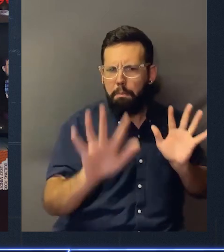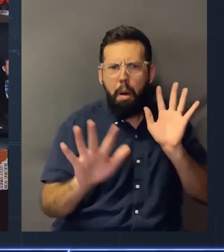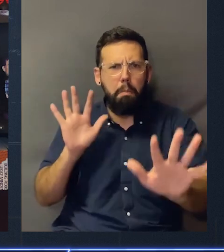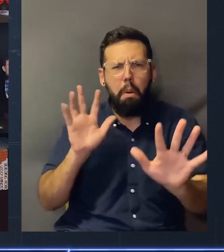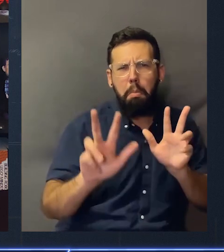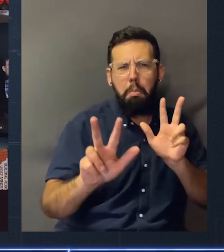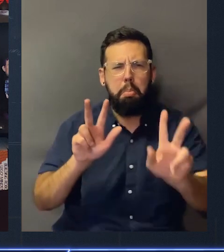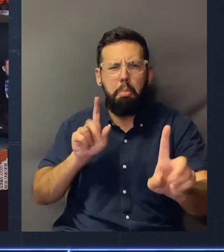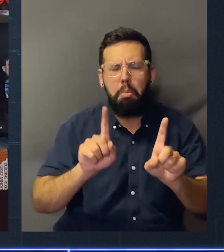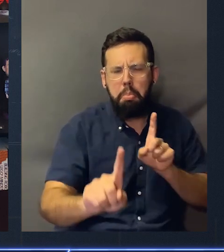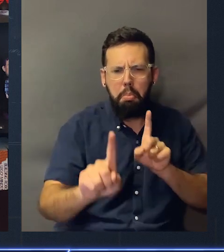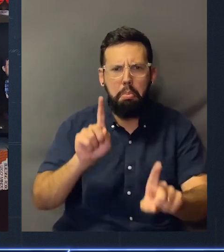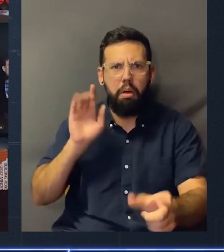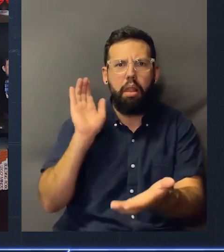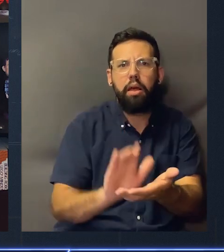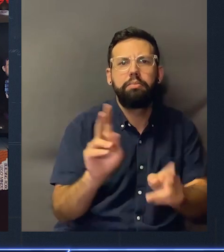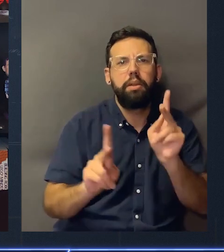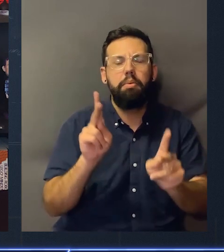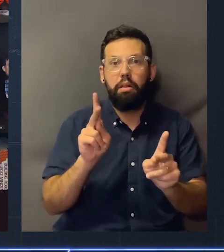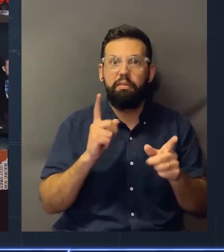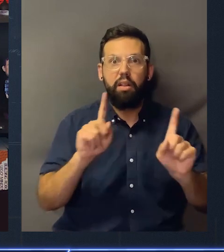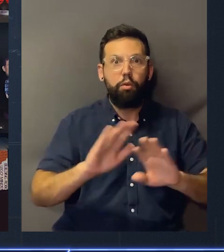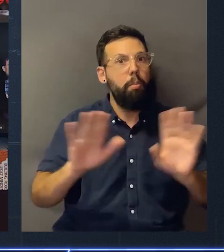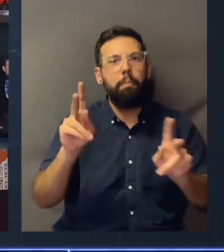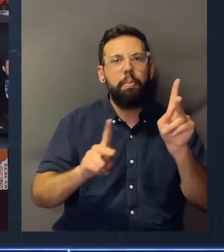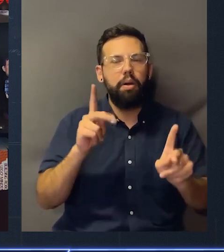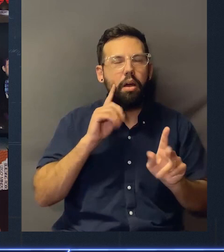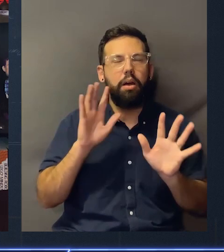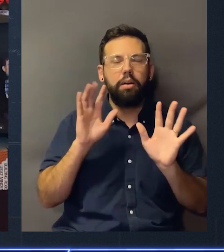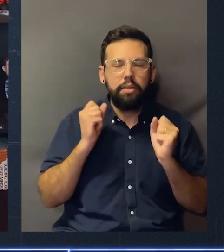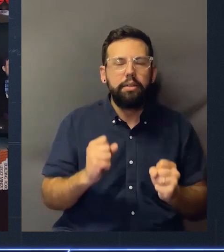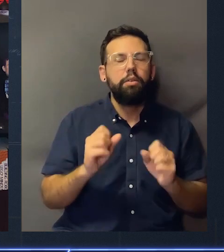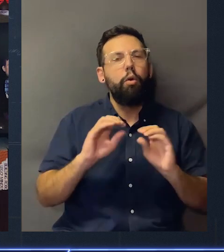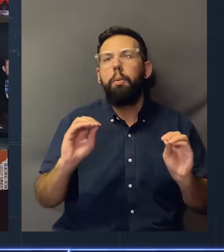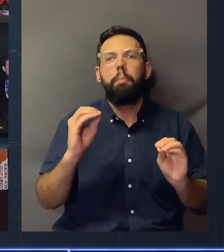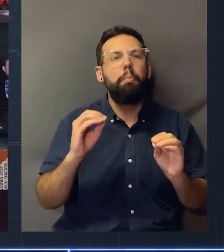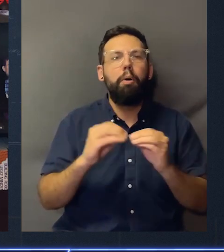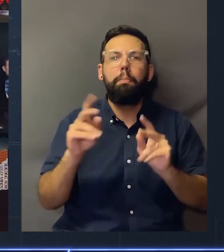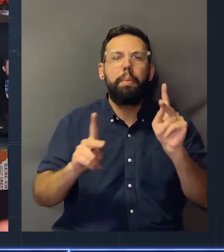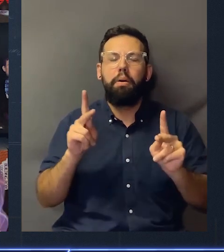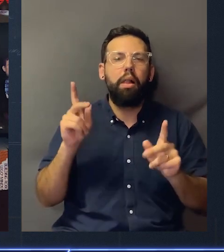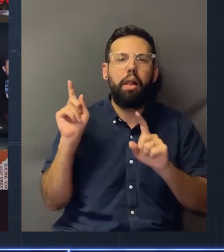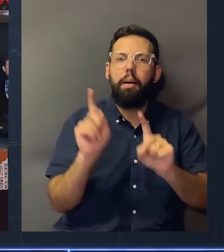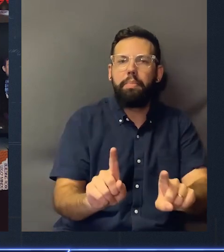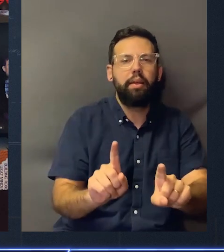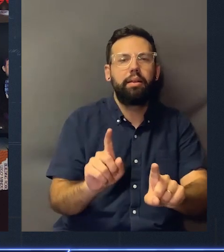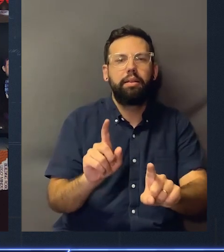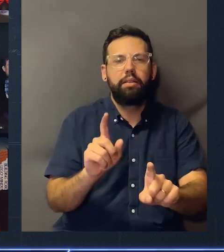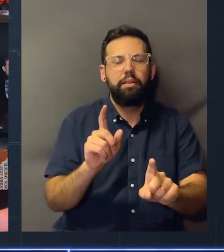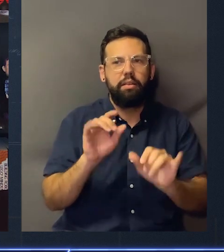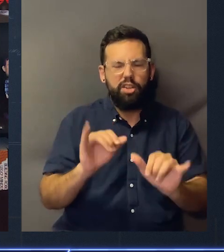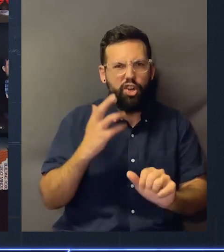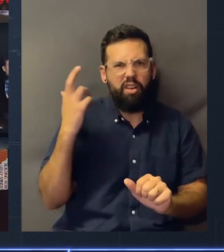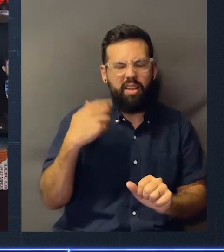and at first I'm like, oh great, no more people coming. And then I realize I'm the last one. That